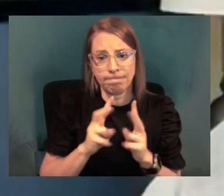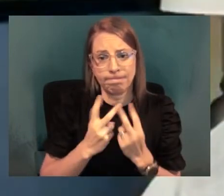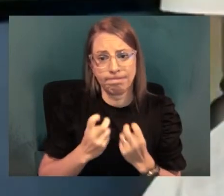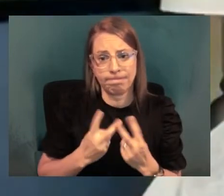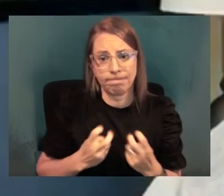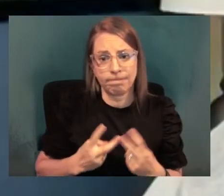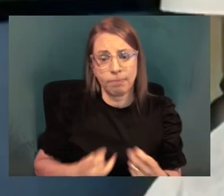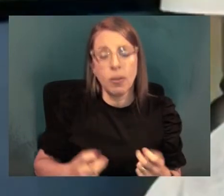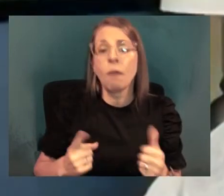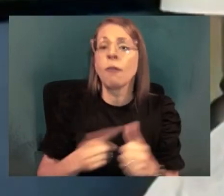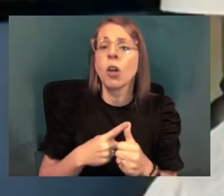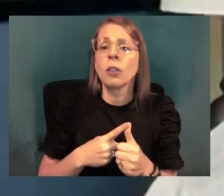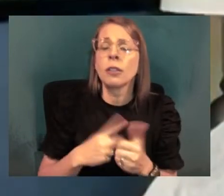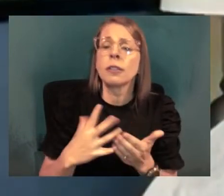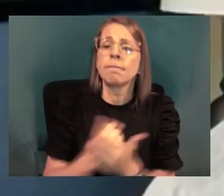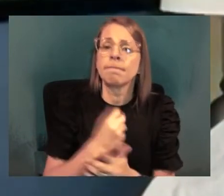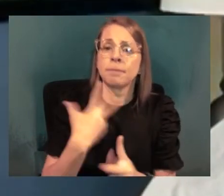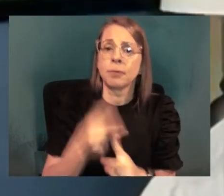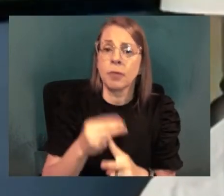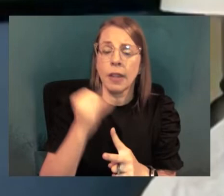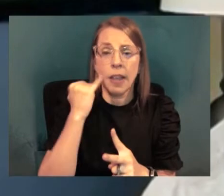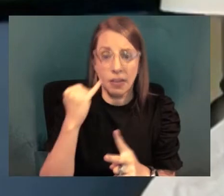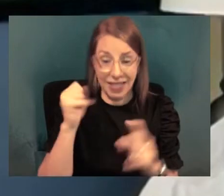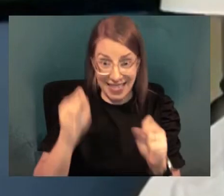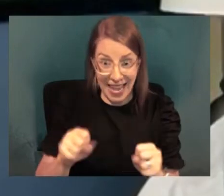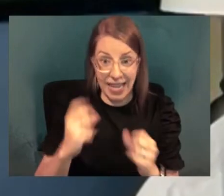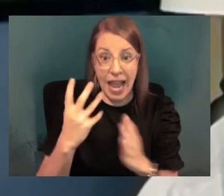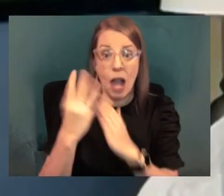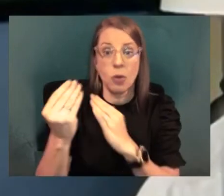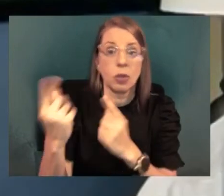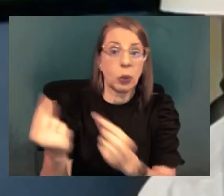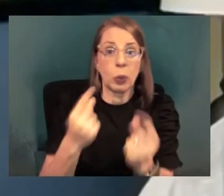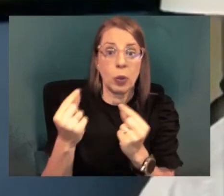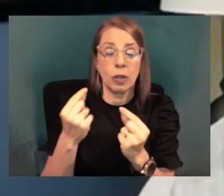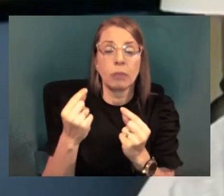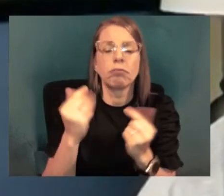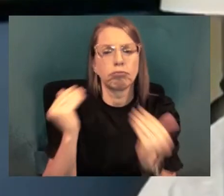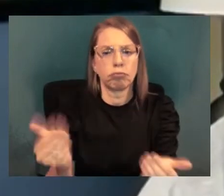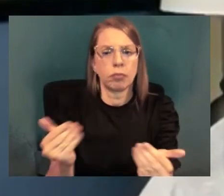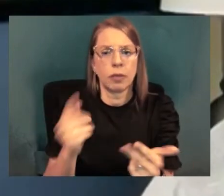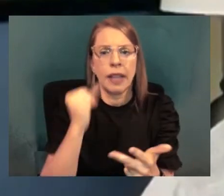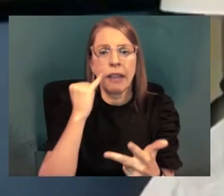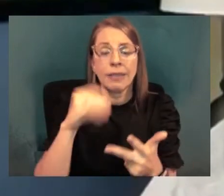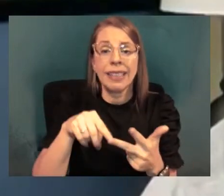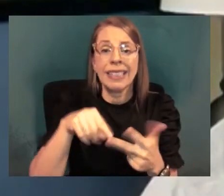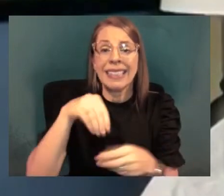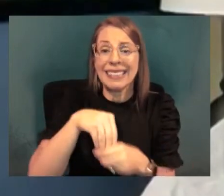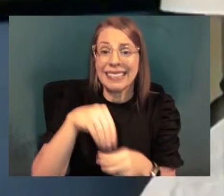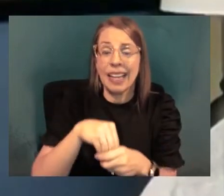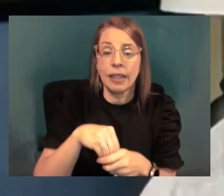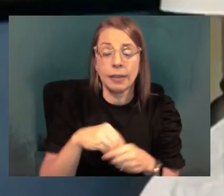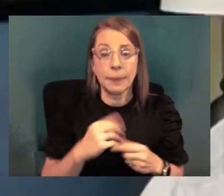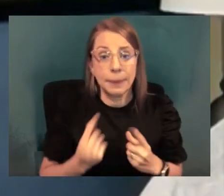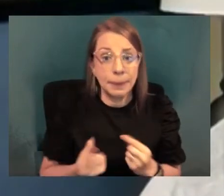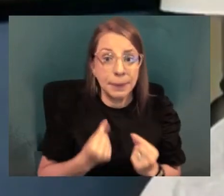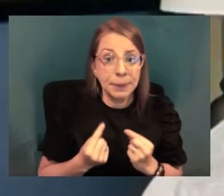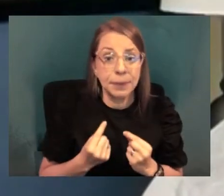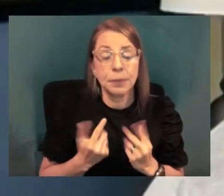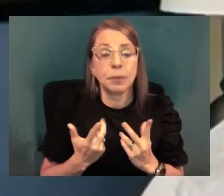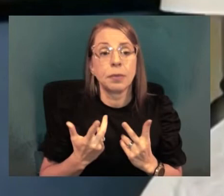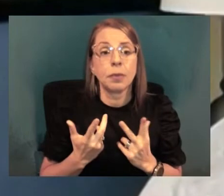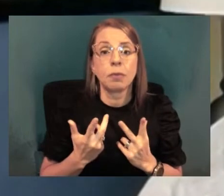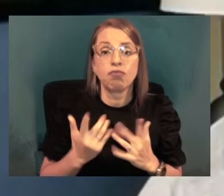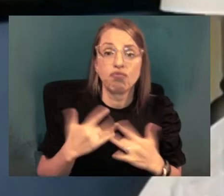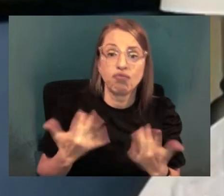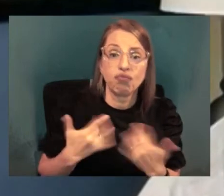get vaccinated. Second of all, if you can do things outdoors, do it. If you are doing things indoors and going to some of these